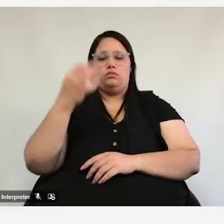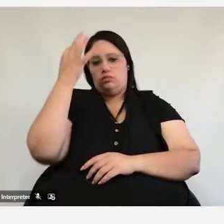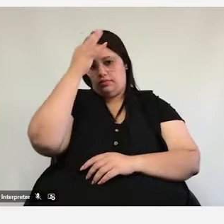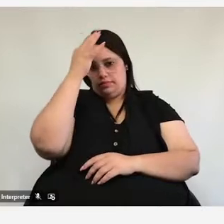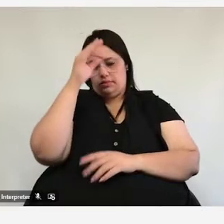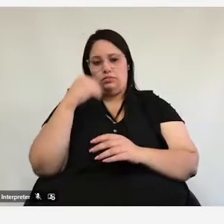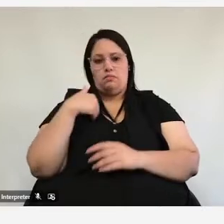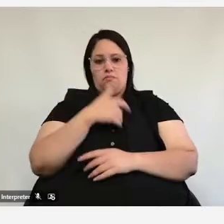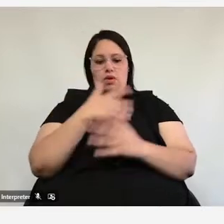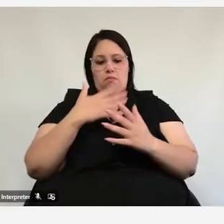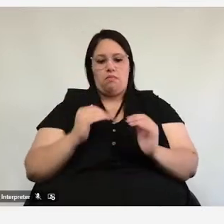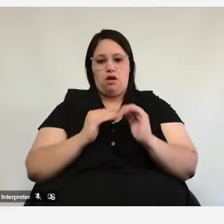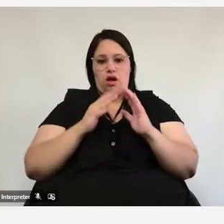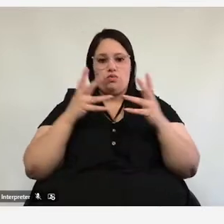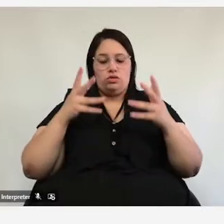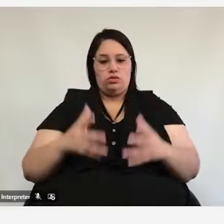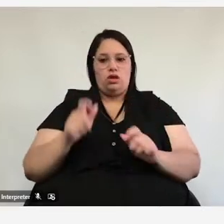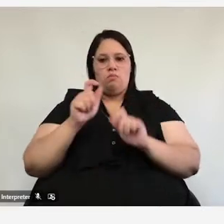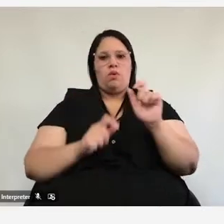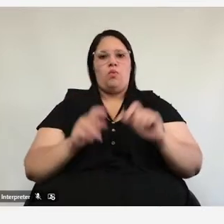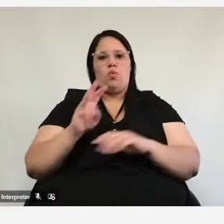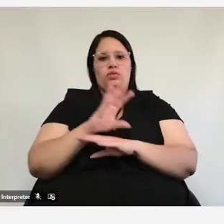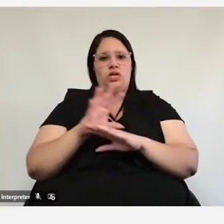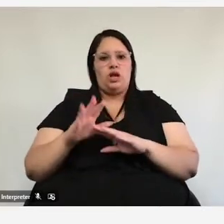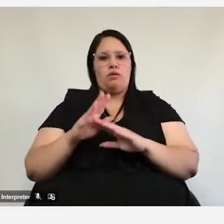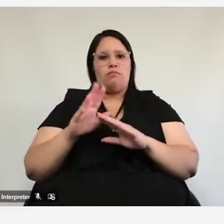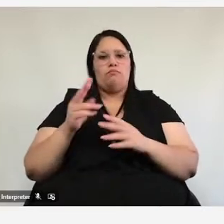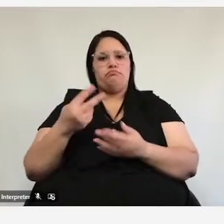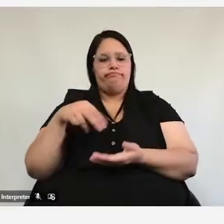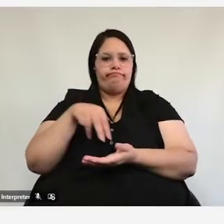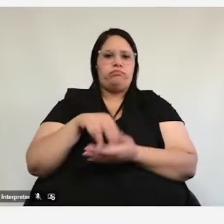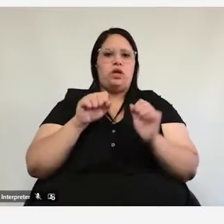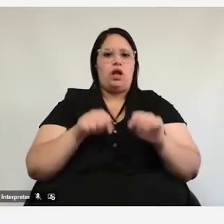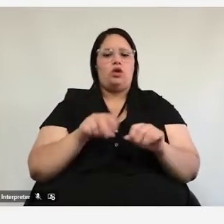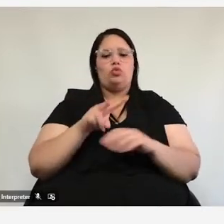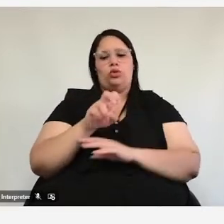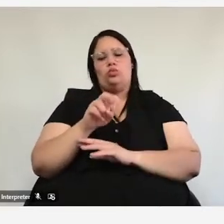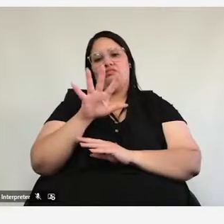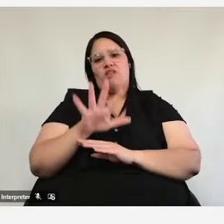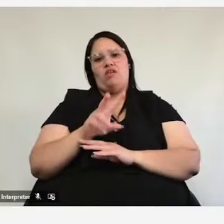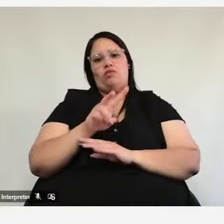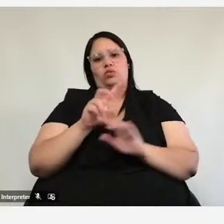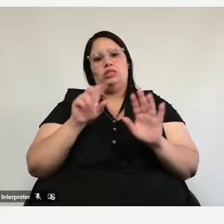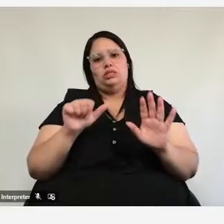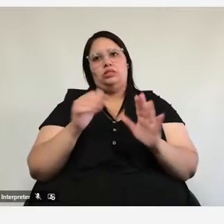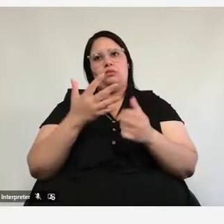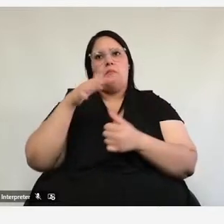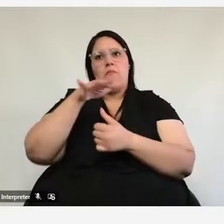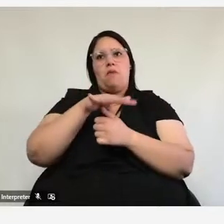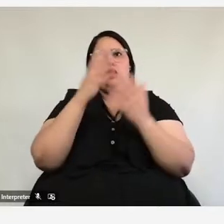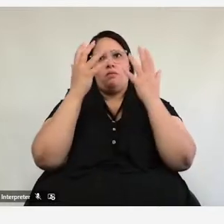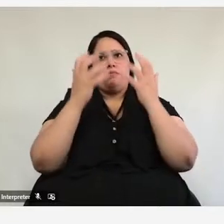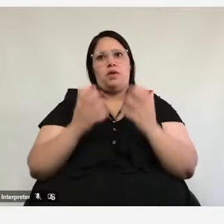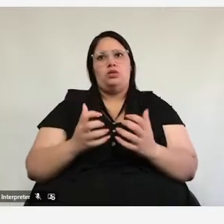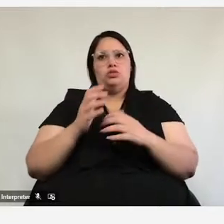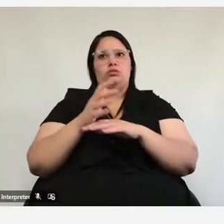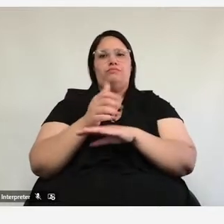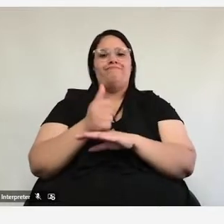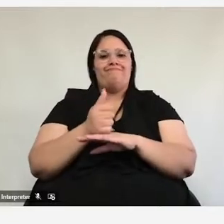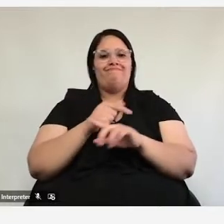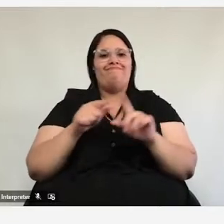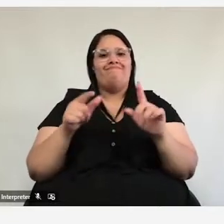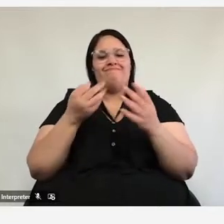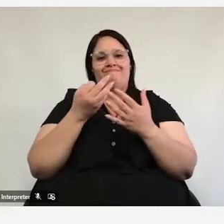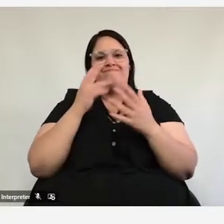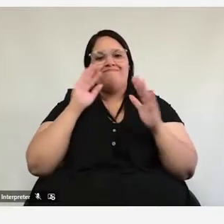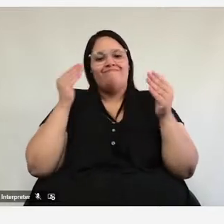about members of this House and the people of the Western Cape to step up. And the 2025-26 main budget sets out this pathway to fund our vision